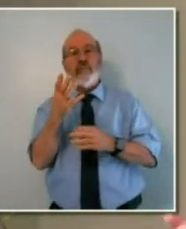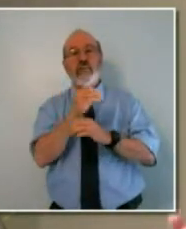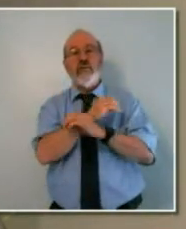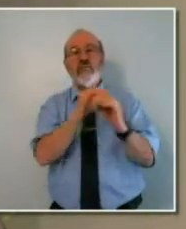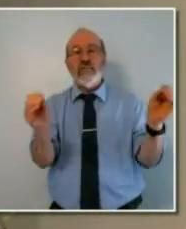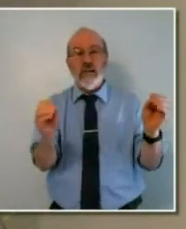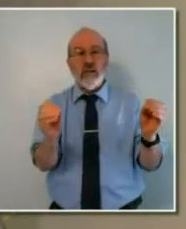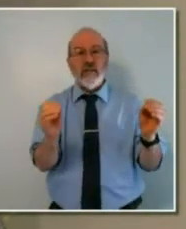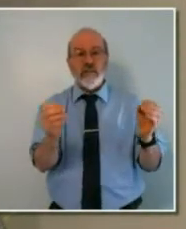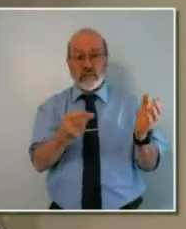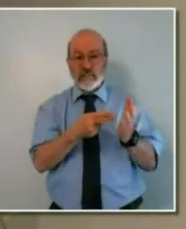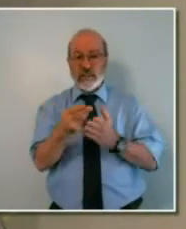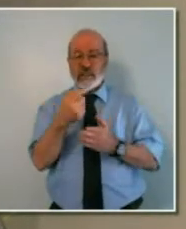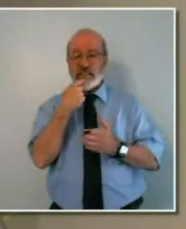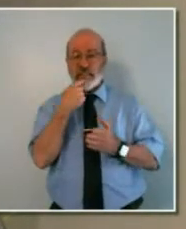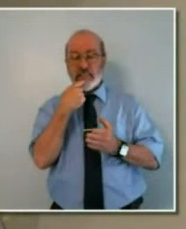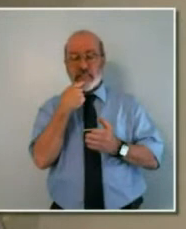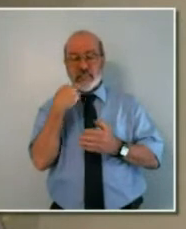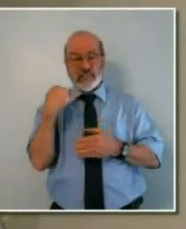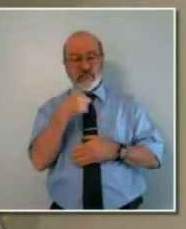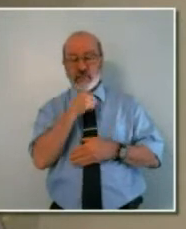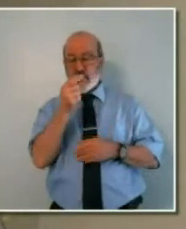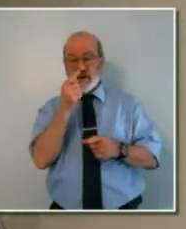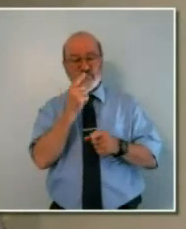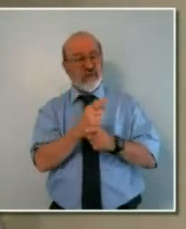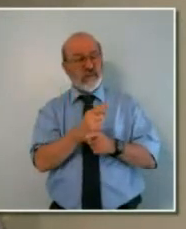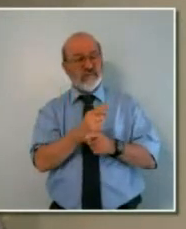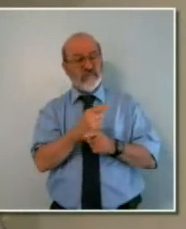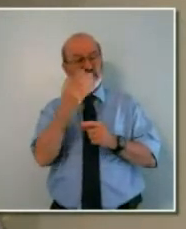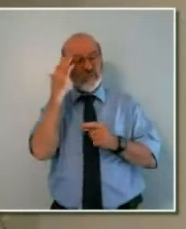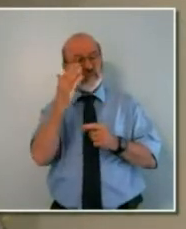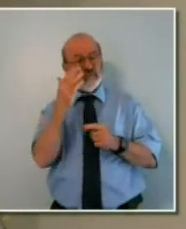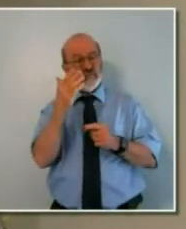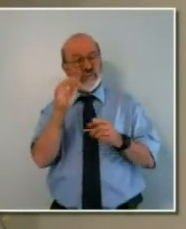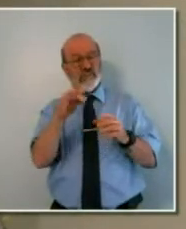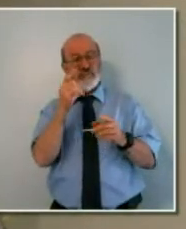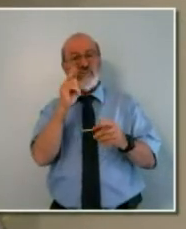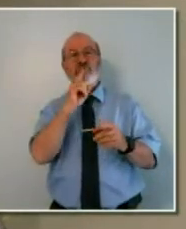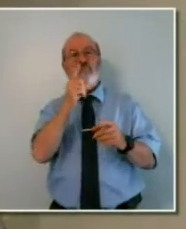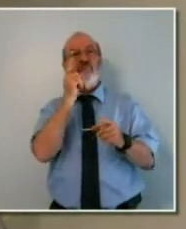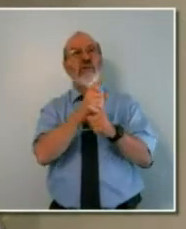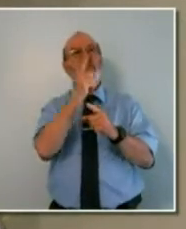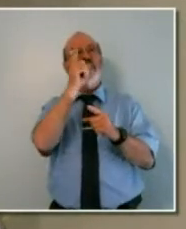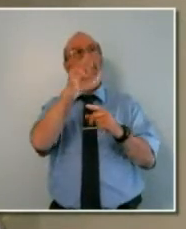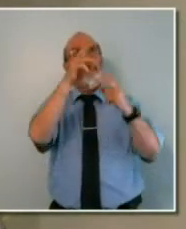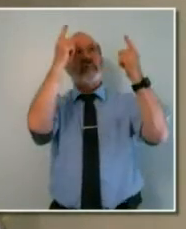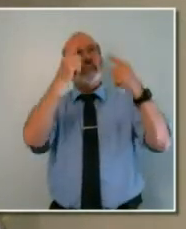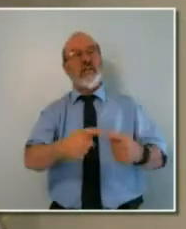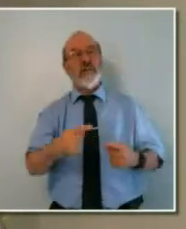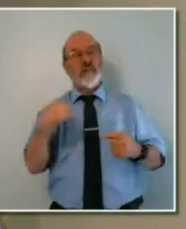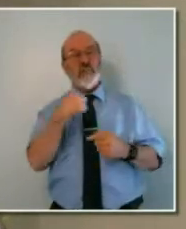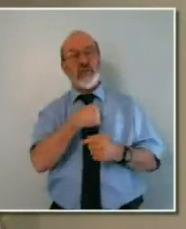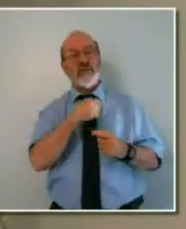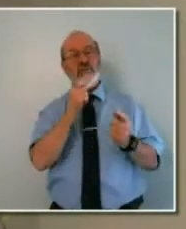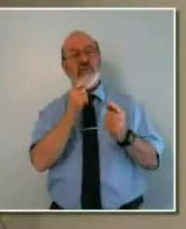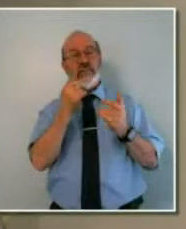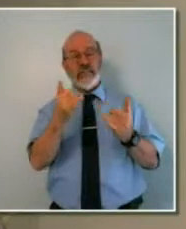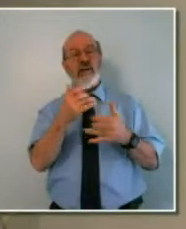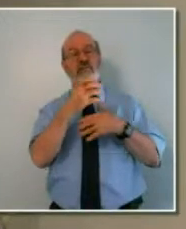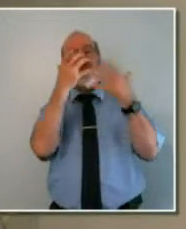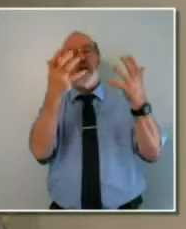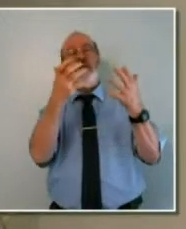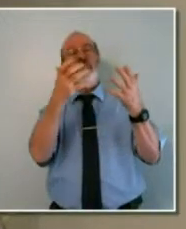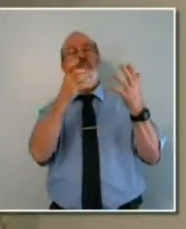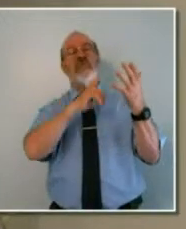be honest and say, not only are we not right, and we know that if we were right, you would fall upon us. You would meet us. Now we're crying out to you.